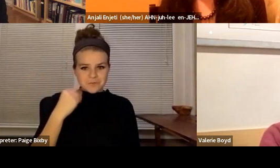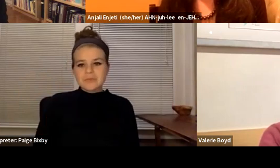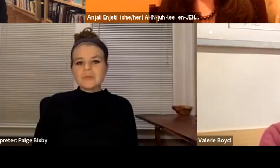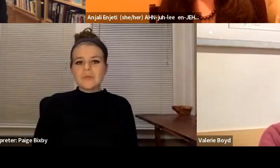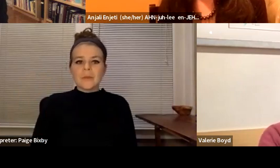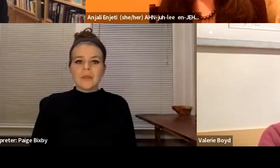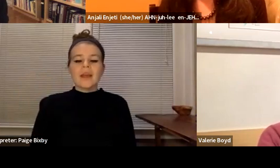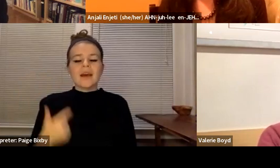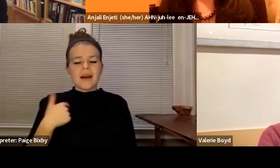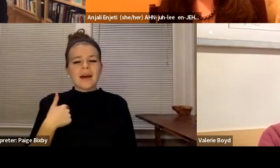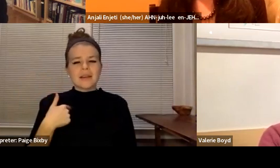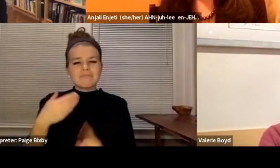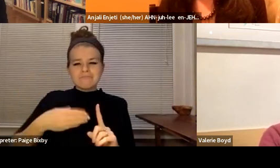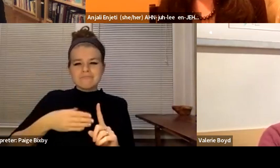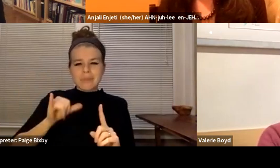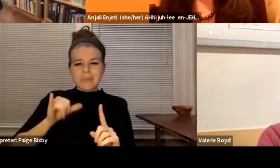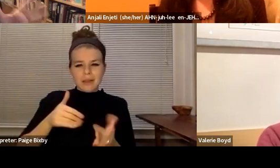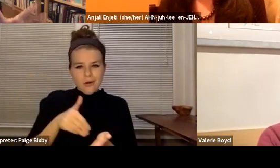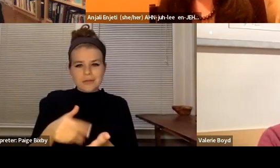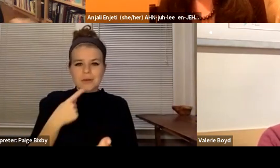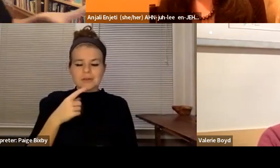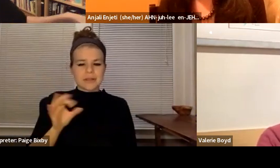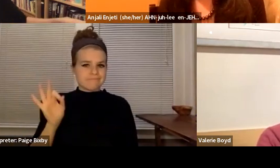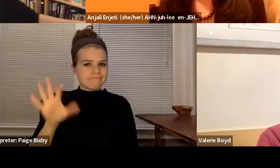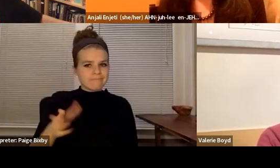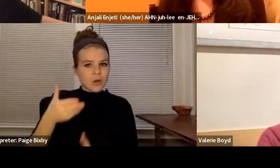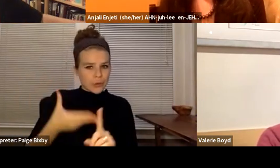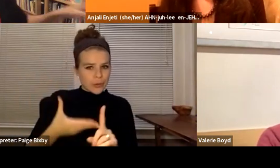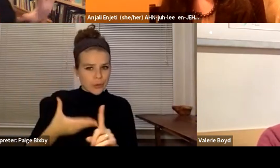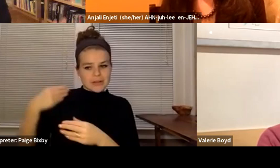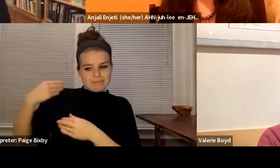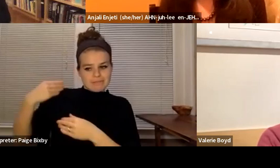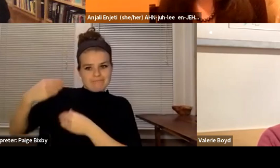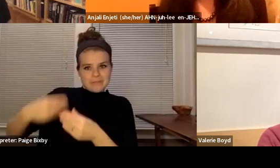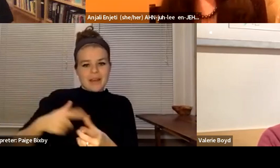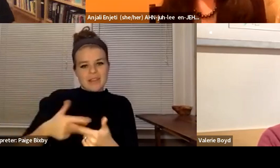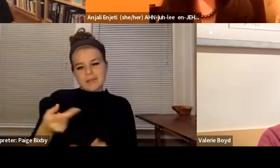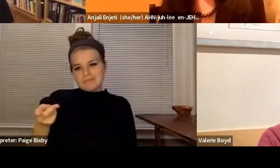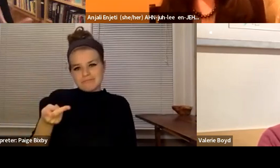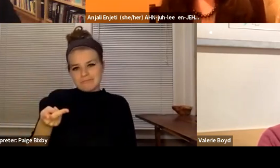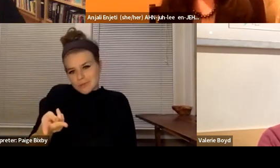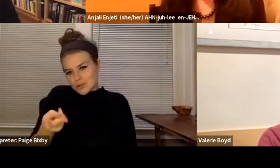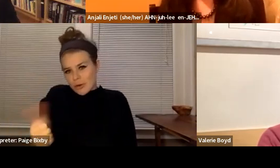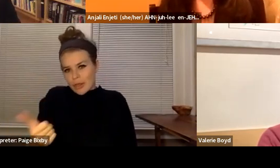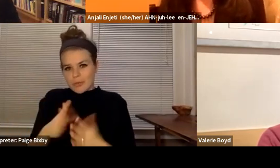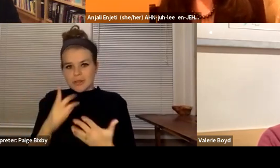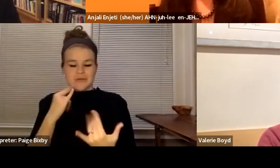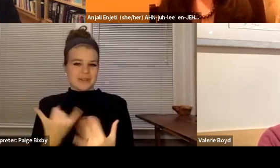I keep going back to that. So I would say her as a ancestor and these other books for now